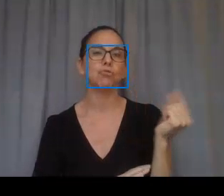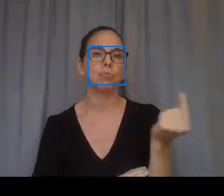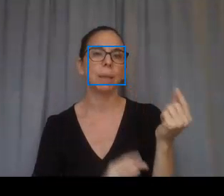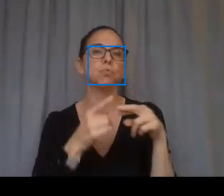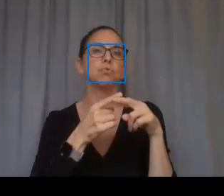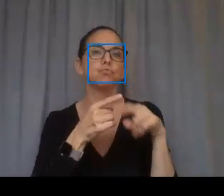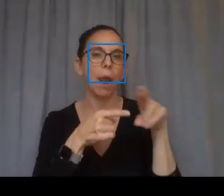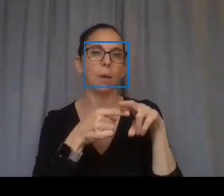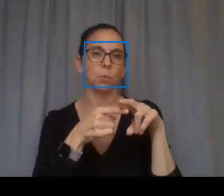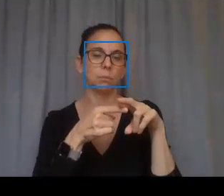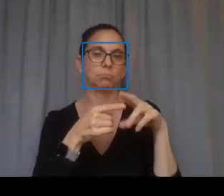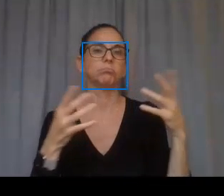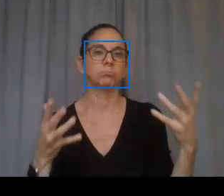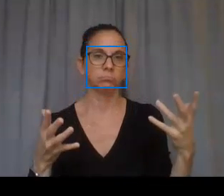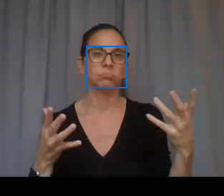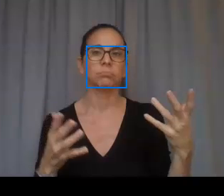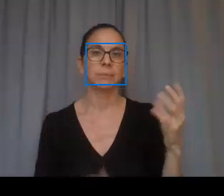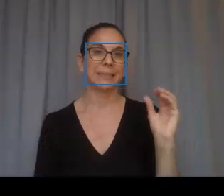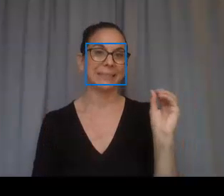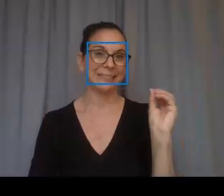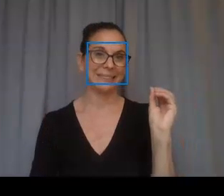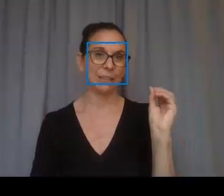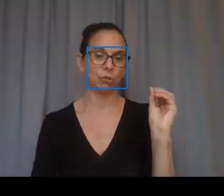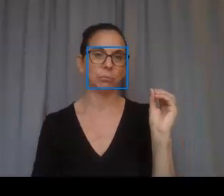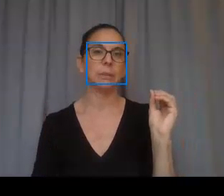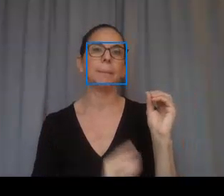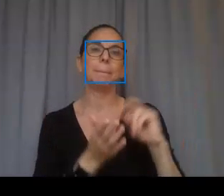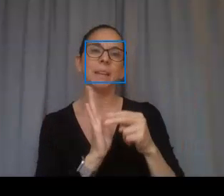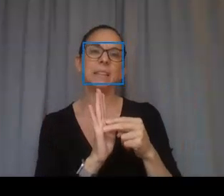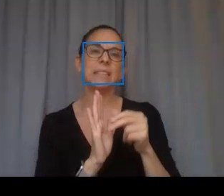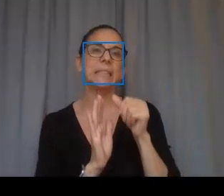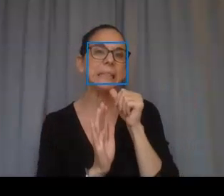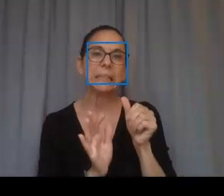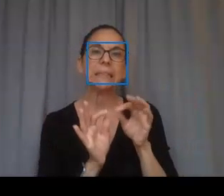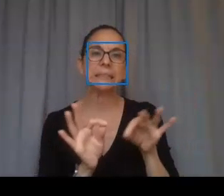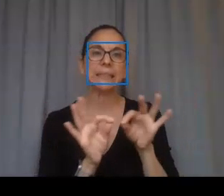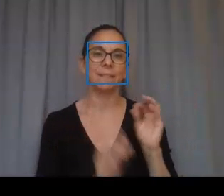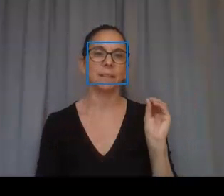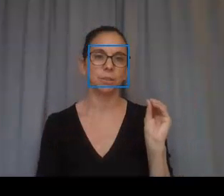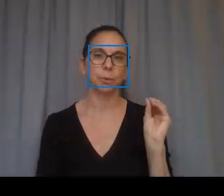4,560 grams, with that 0 being an insignificant 0.